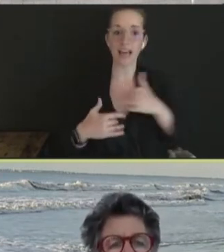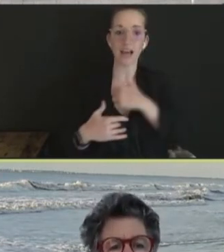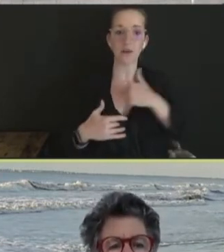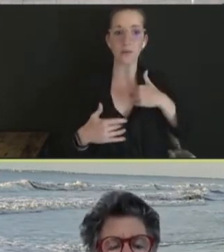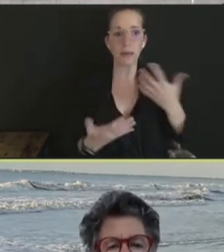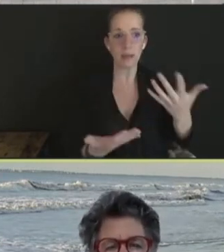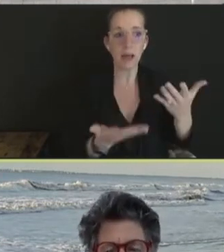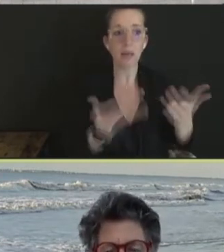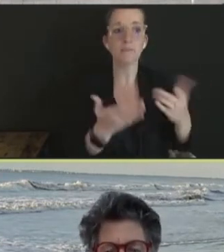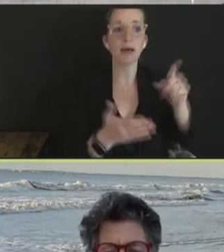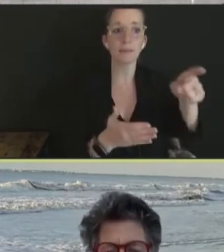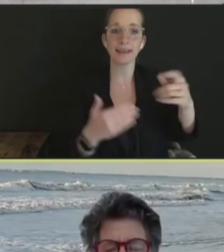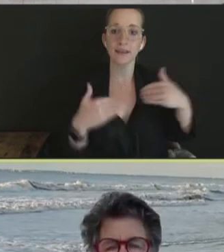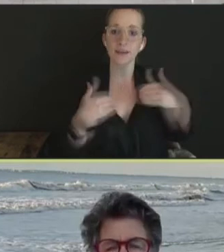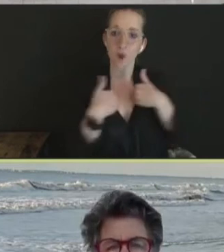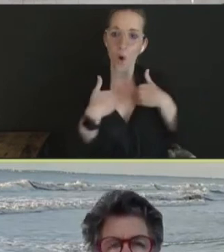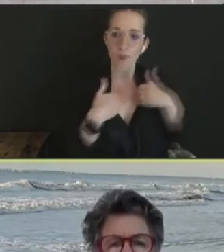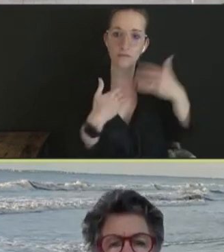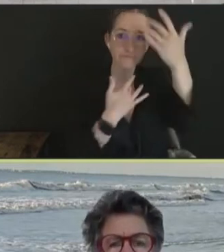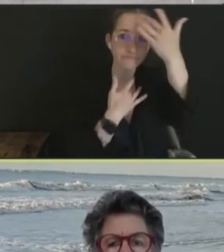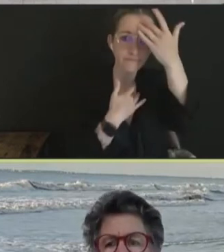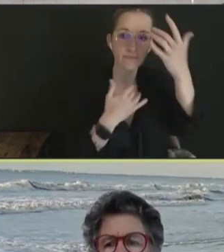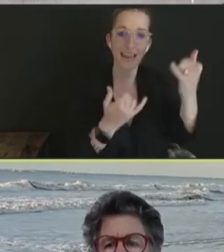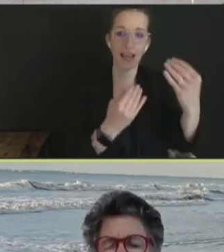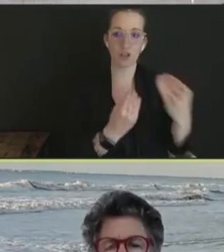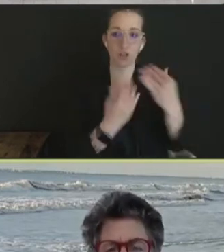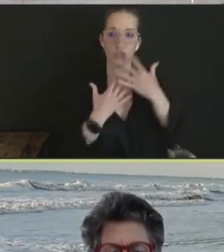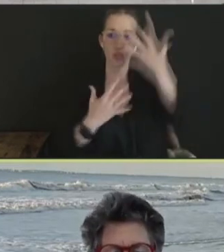humans, in this case is deadly.